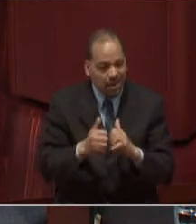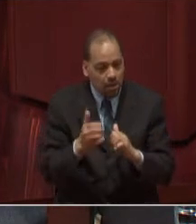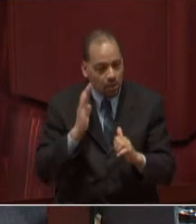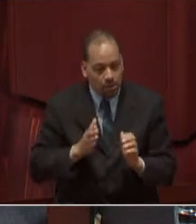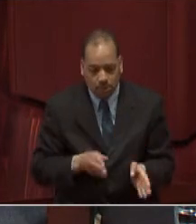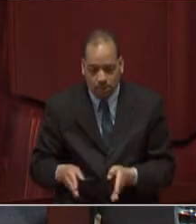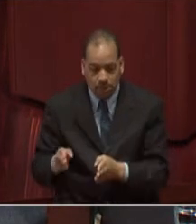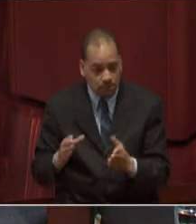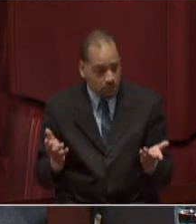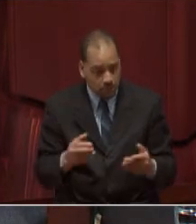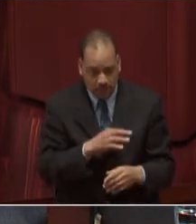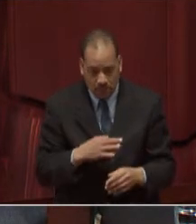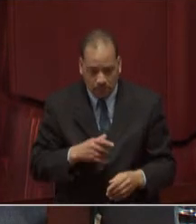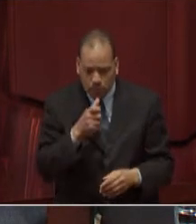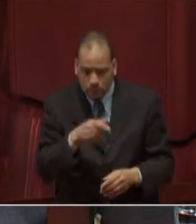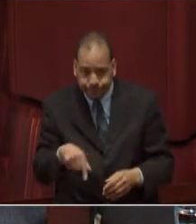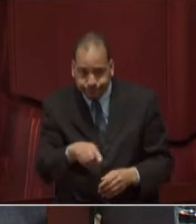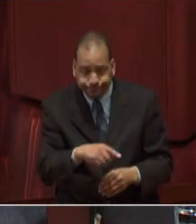staffed entirely by